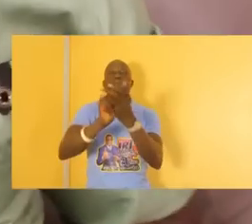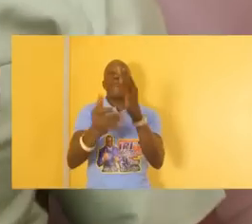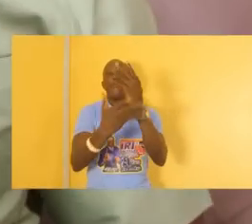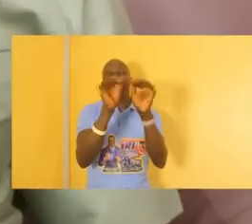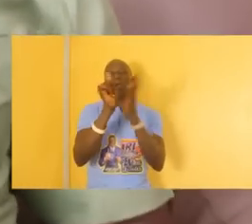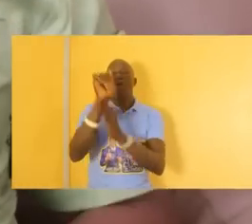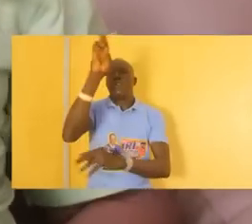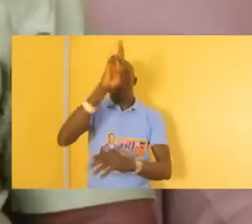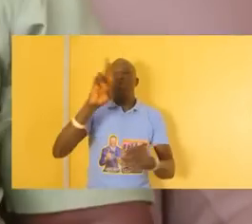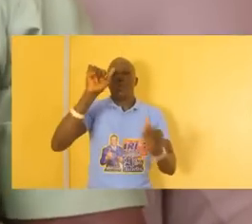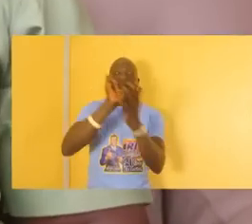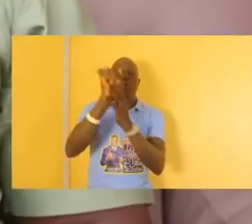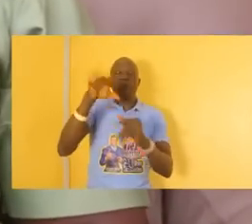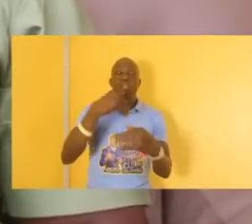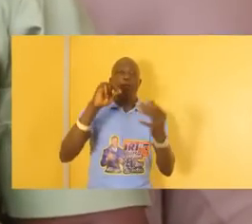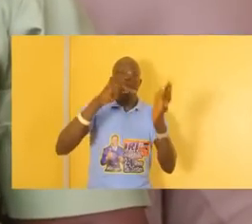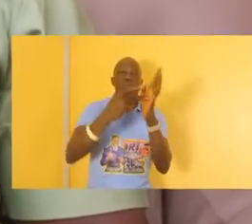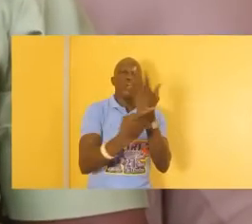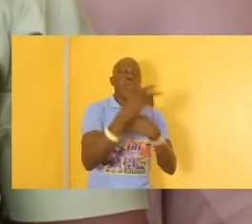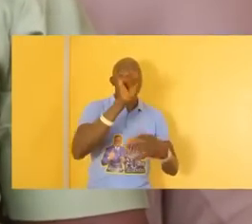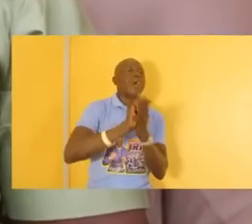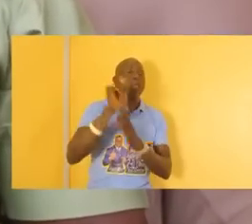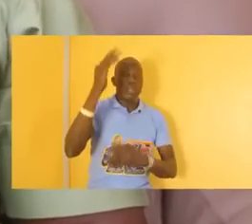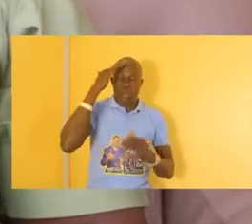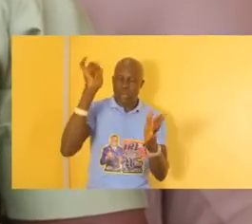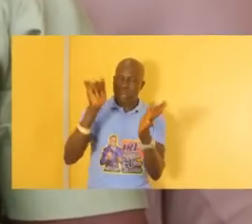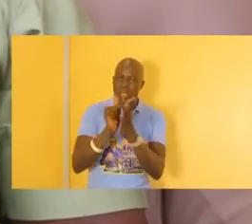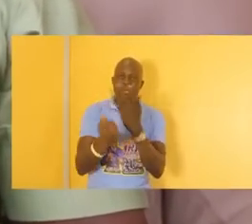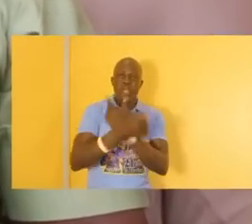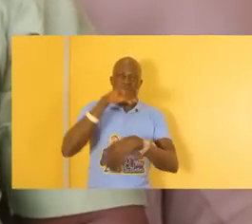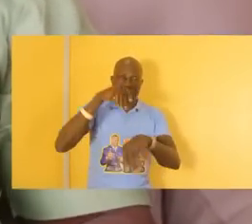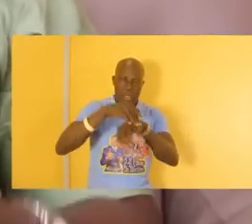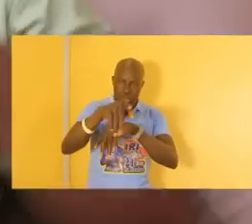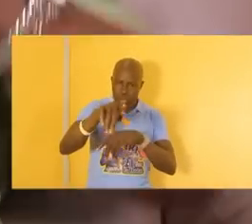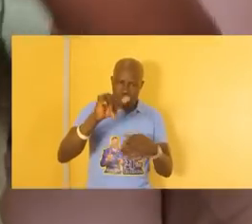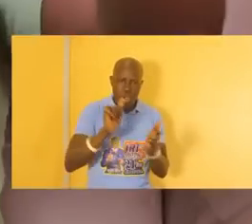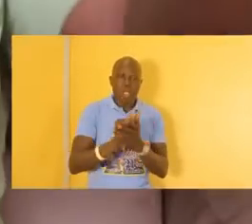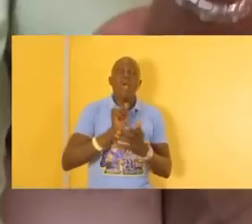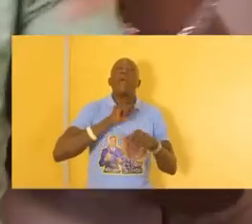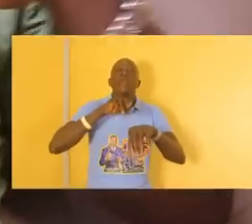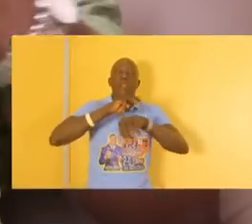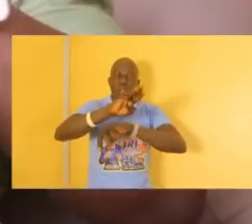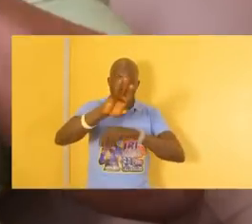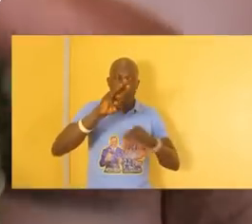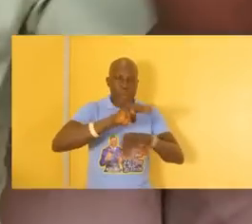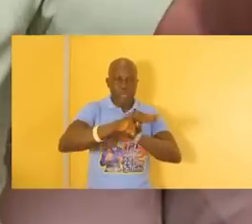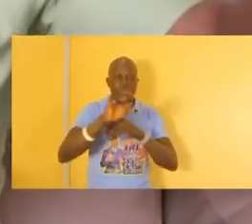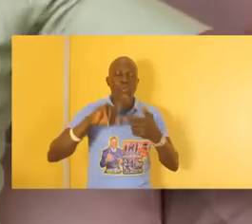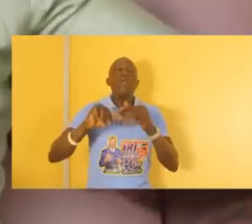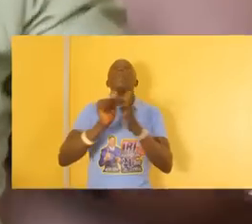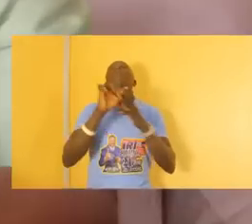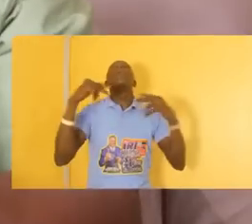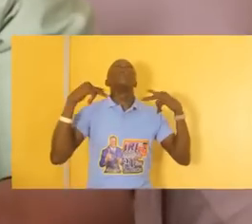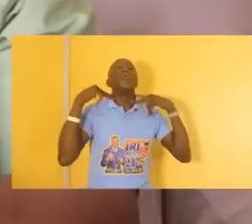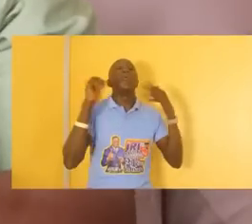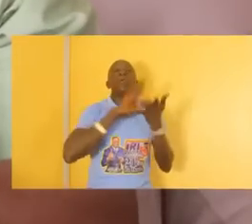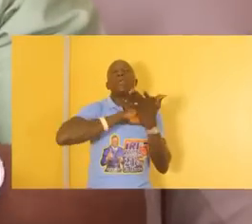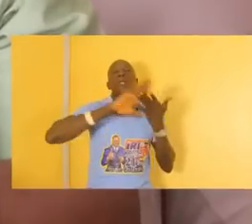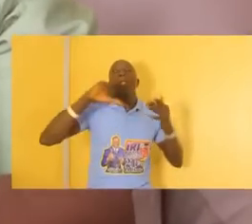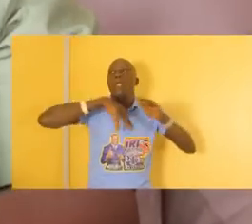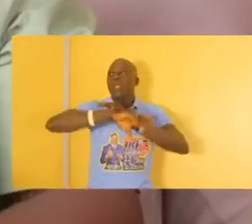of faith that we use for this program. And I know that I've been sent to you. And I have delivered the message. I am